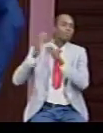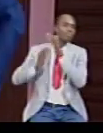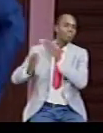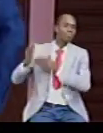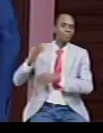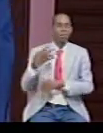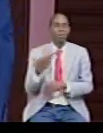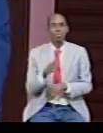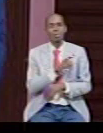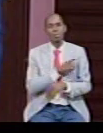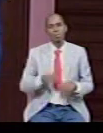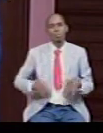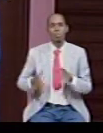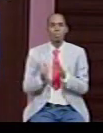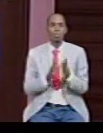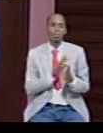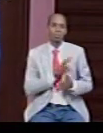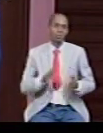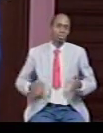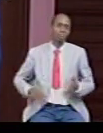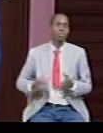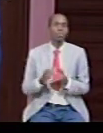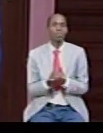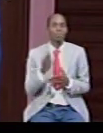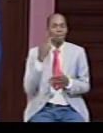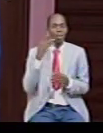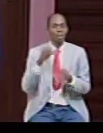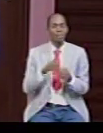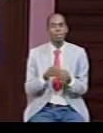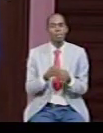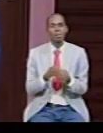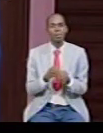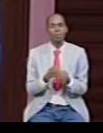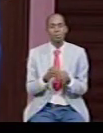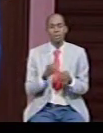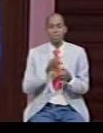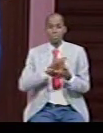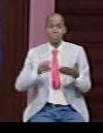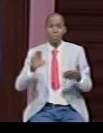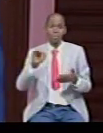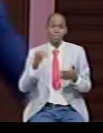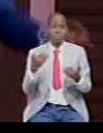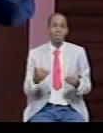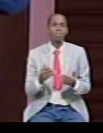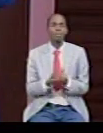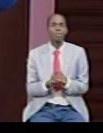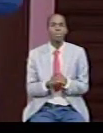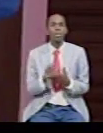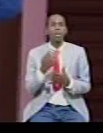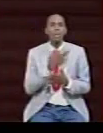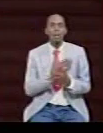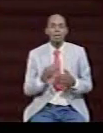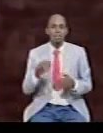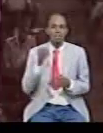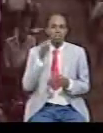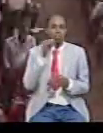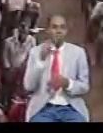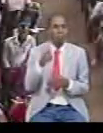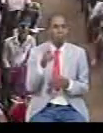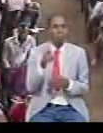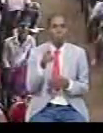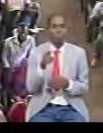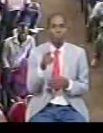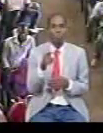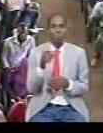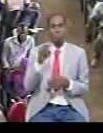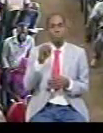Lord Jesus Christ. Look at it in verse 15 now. And she said, behold,